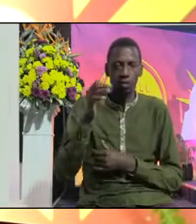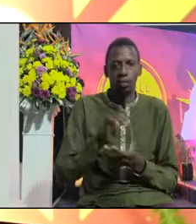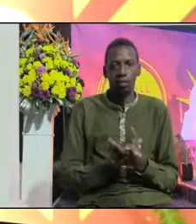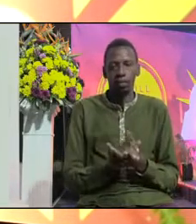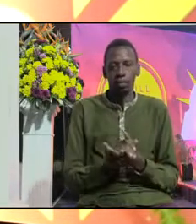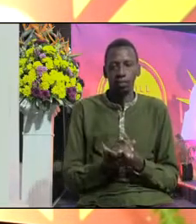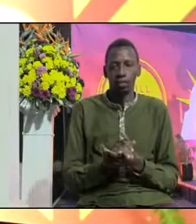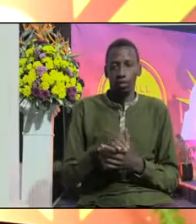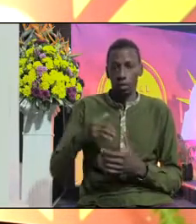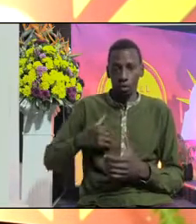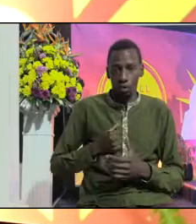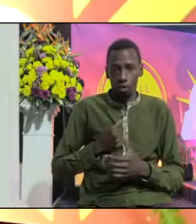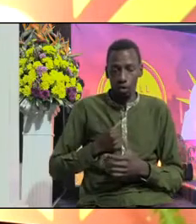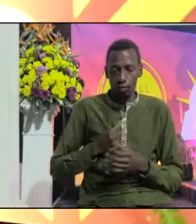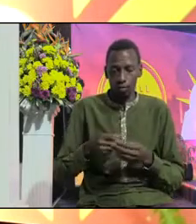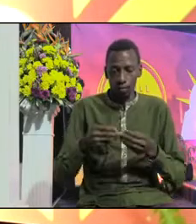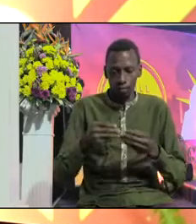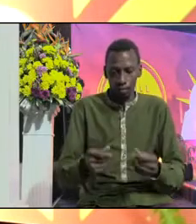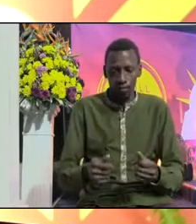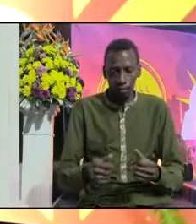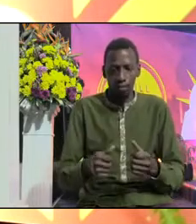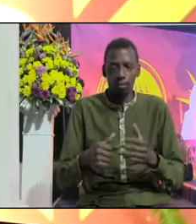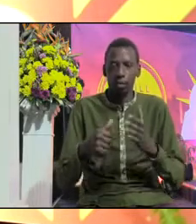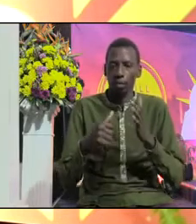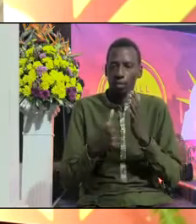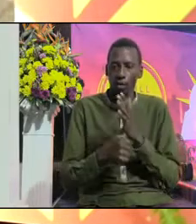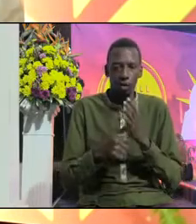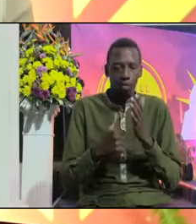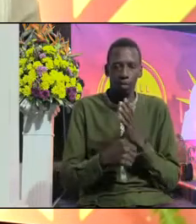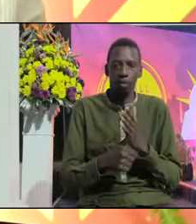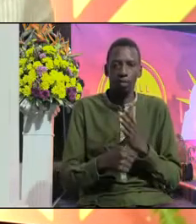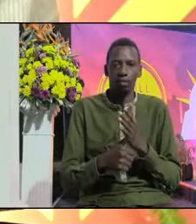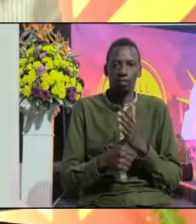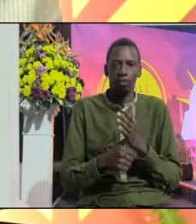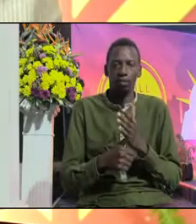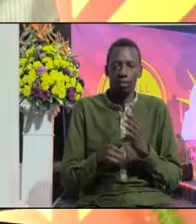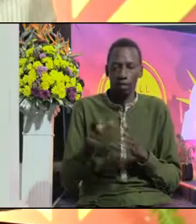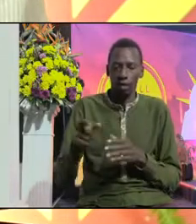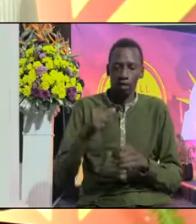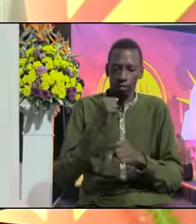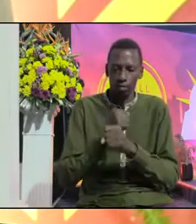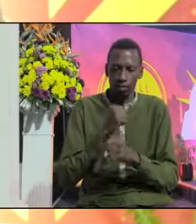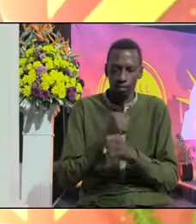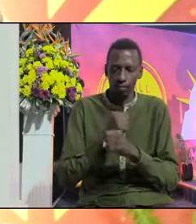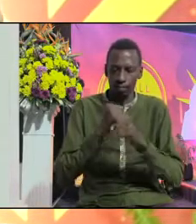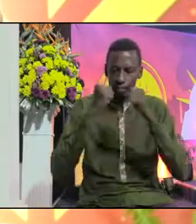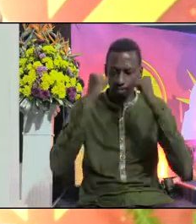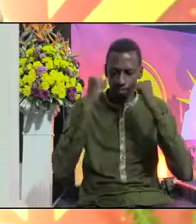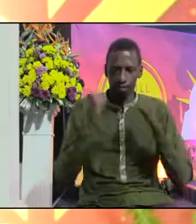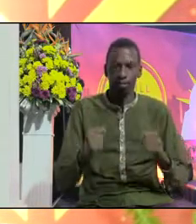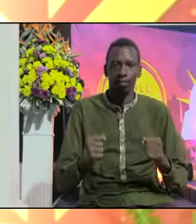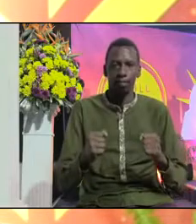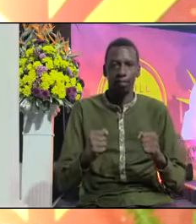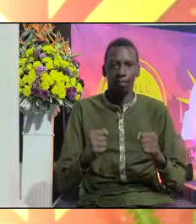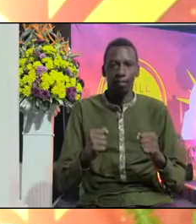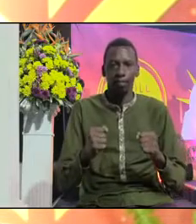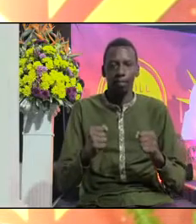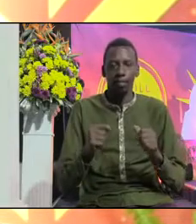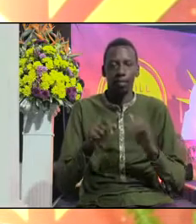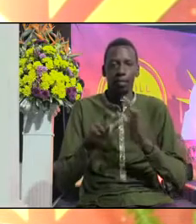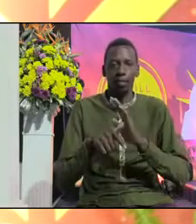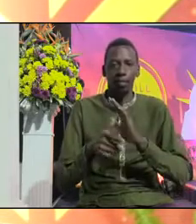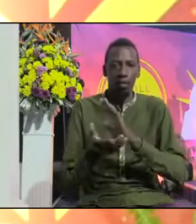He overcame adversaries and he worked hard at